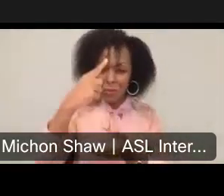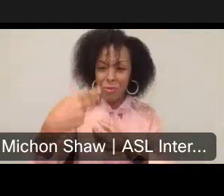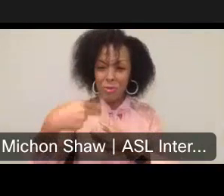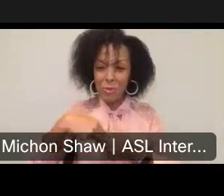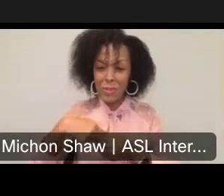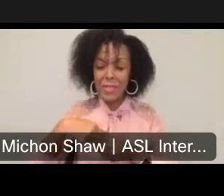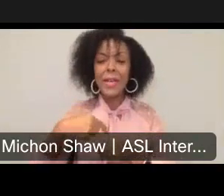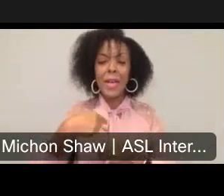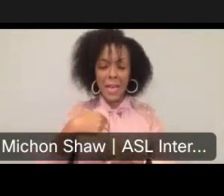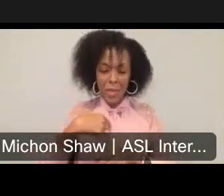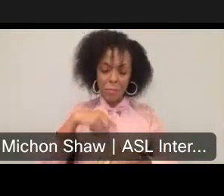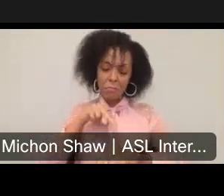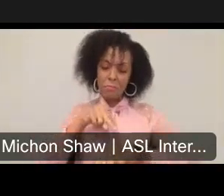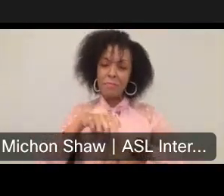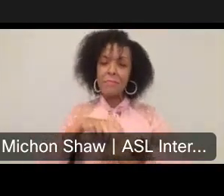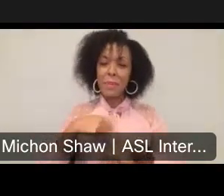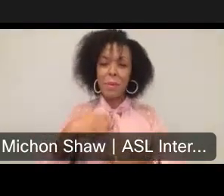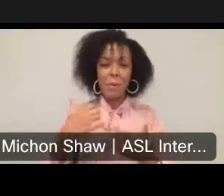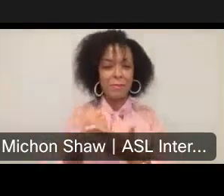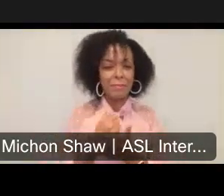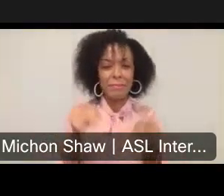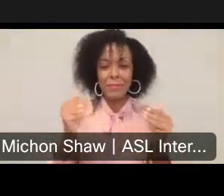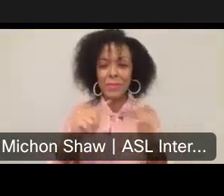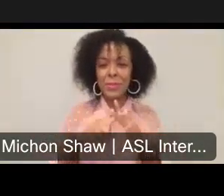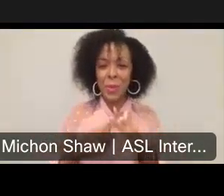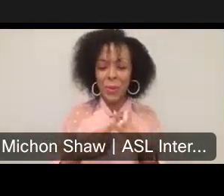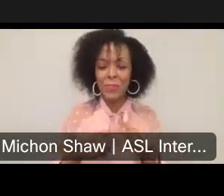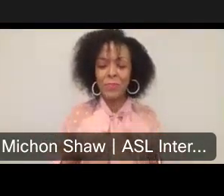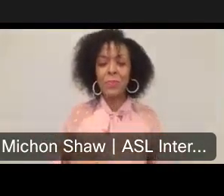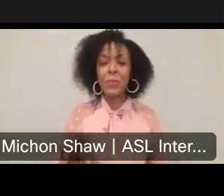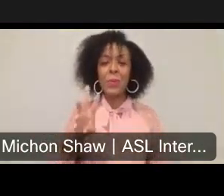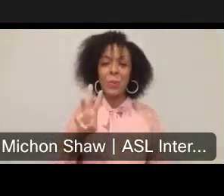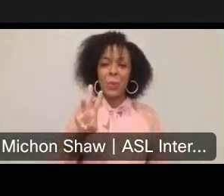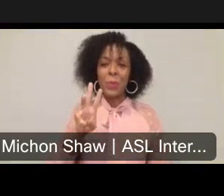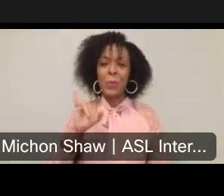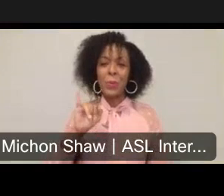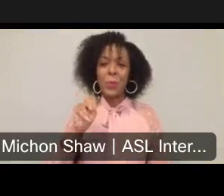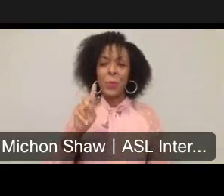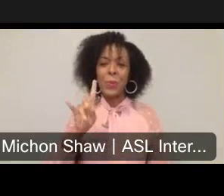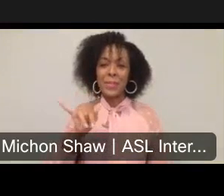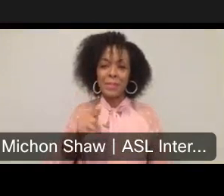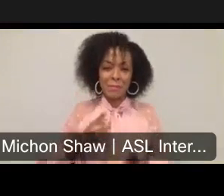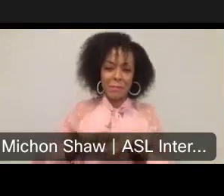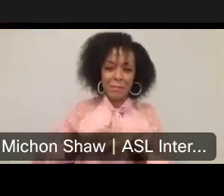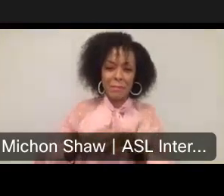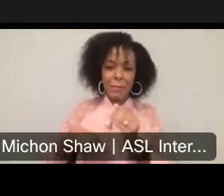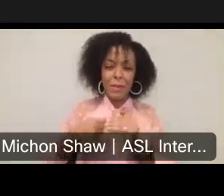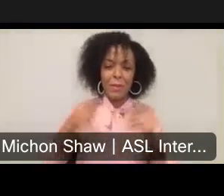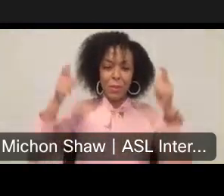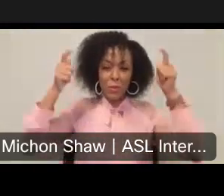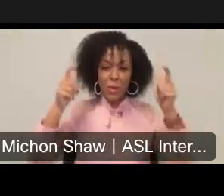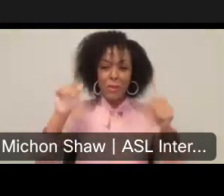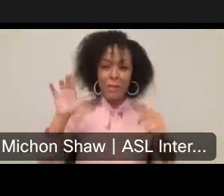of the time, I want to get started. So, Wendy went over the Crown Act in her opening, and we know